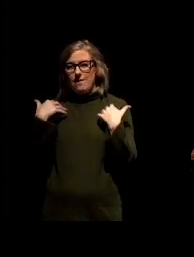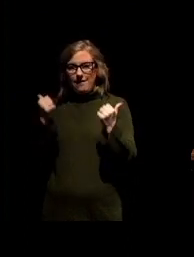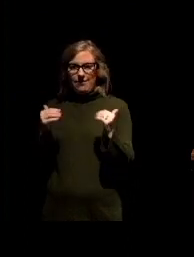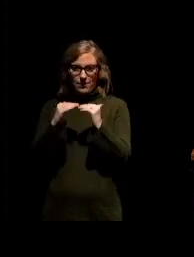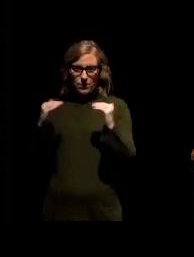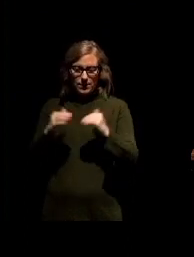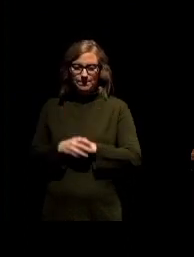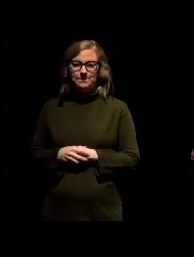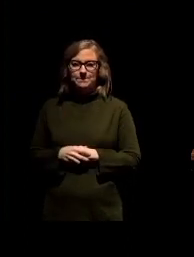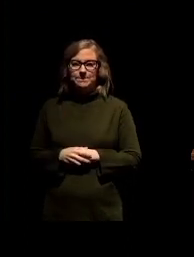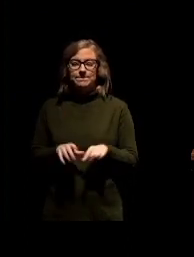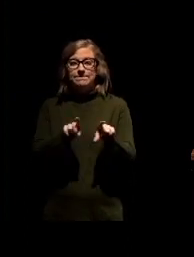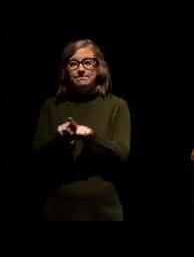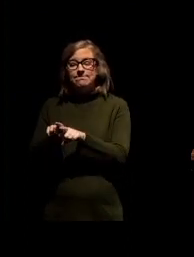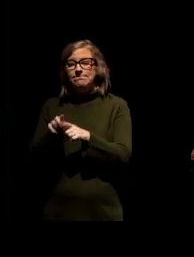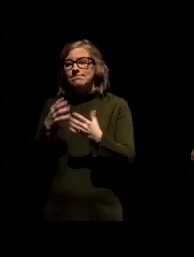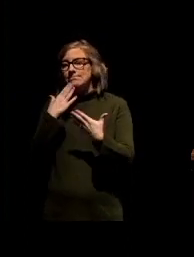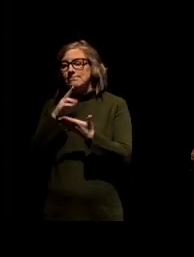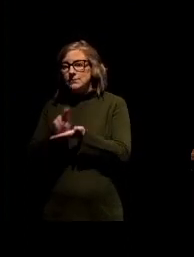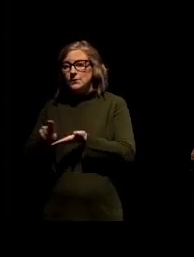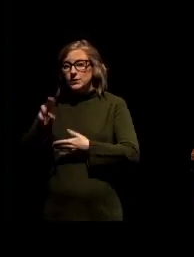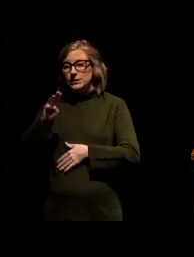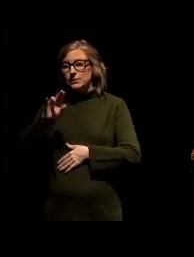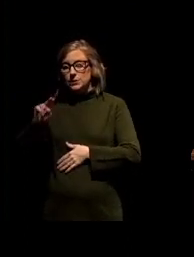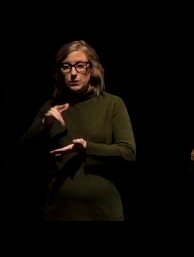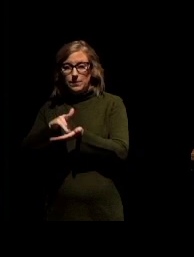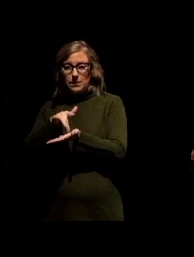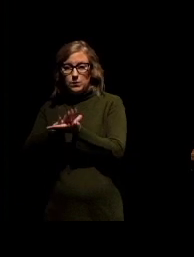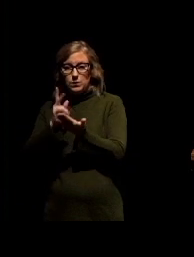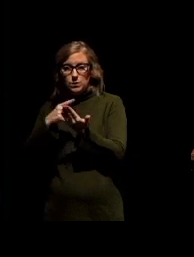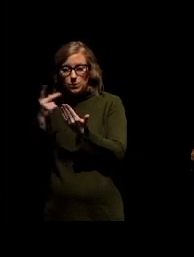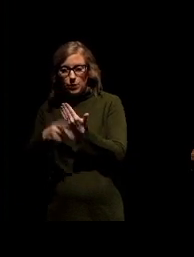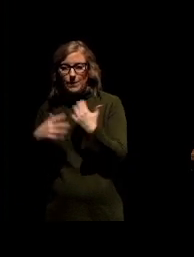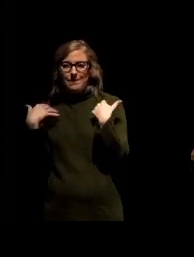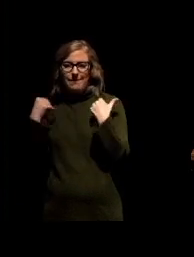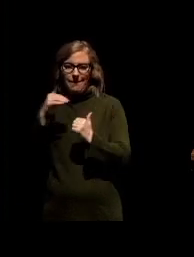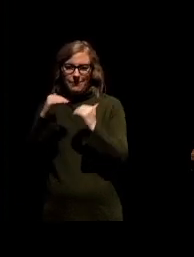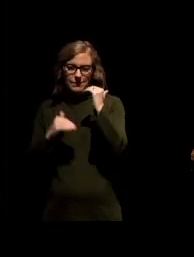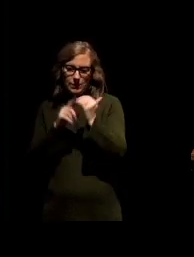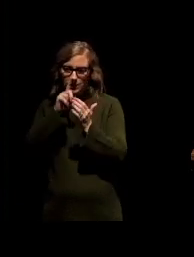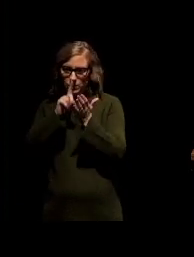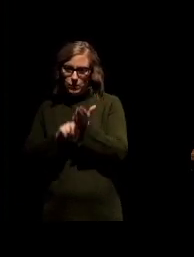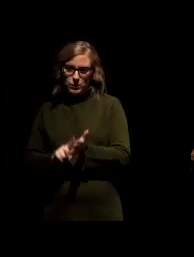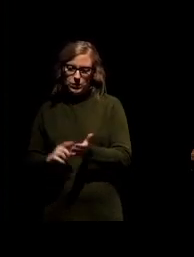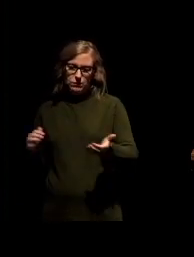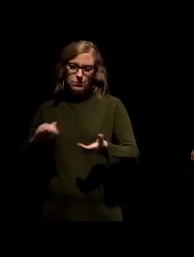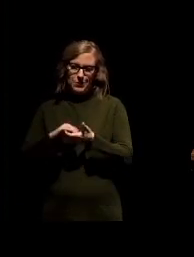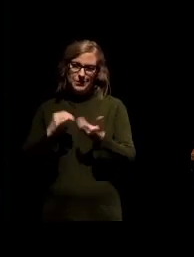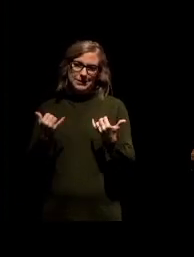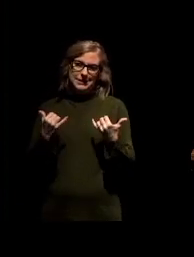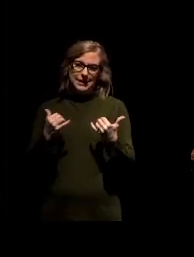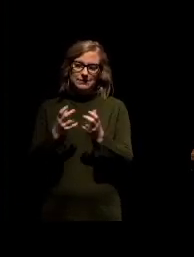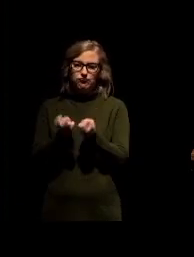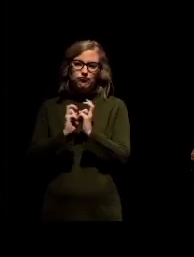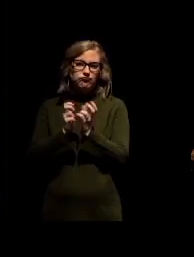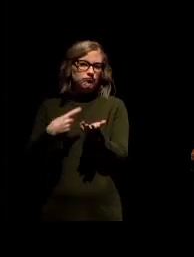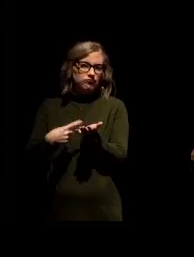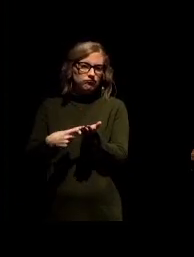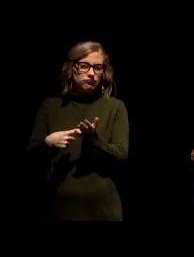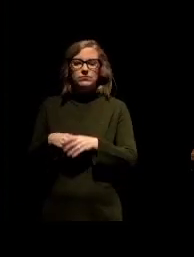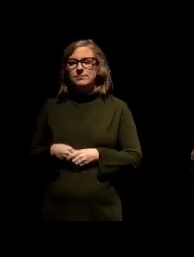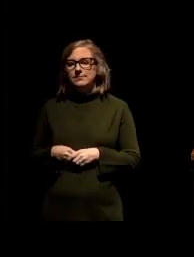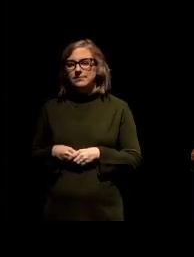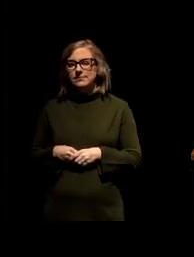addition, the University of Minnesota Medical School Program in Health Disparities Research is also a partner in today's roundtable.